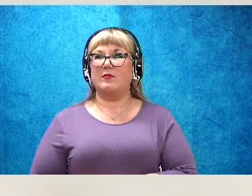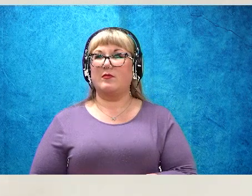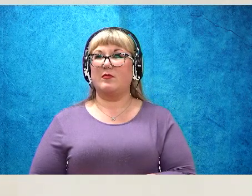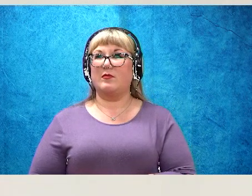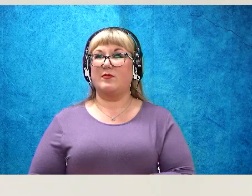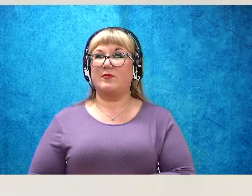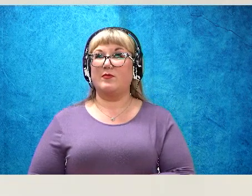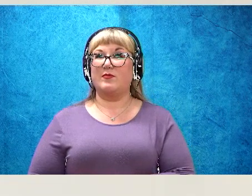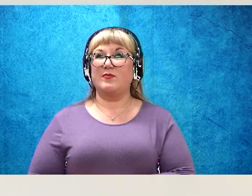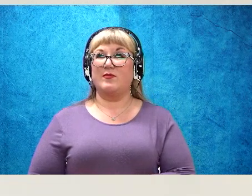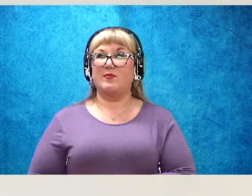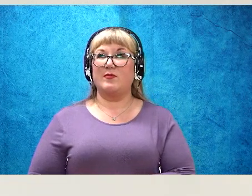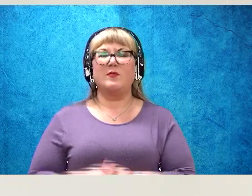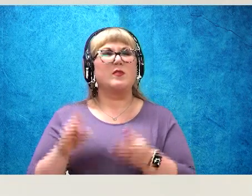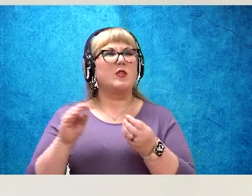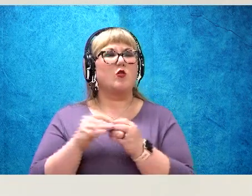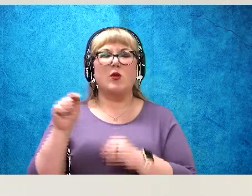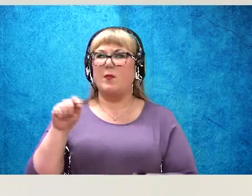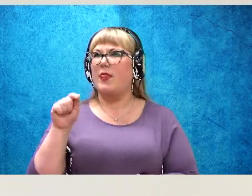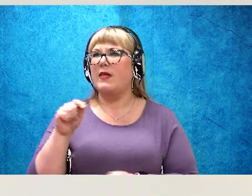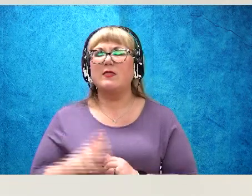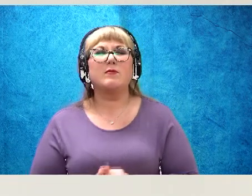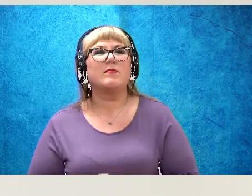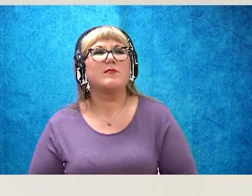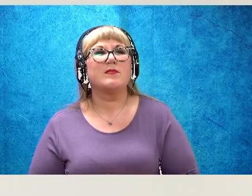All right. What number is this?